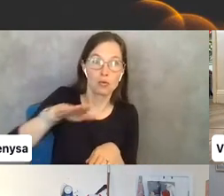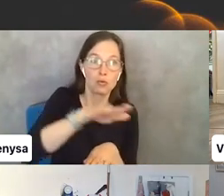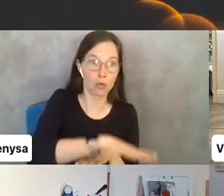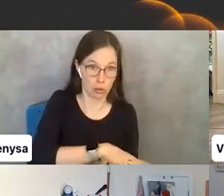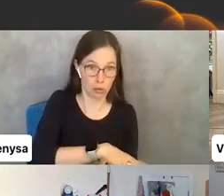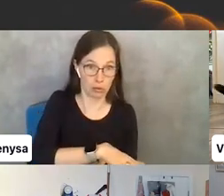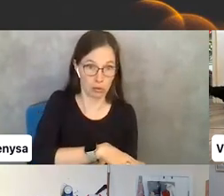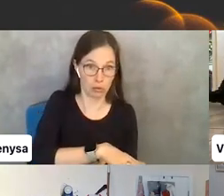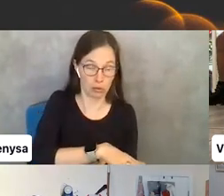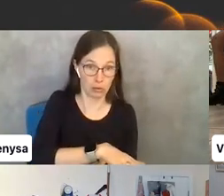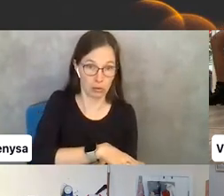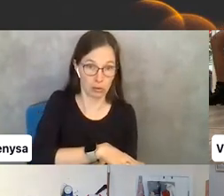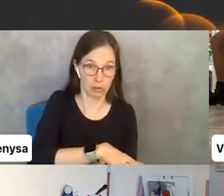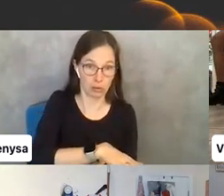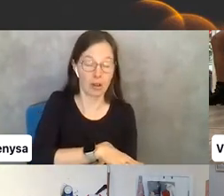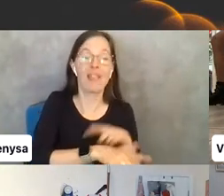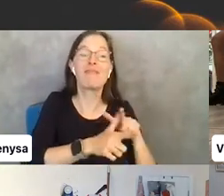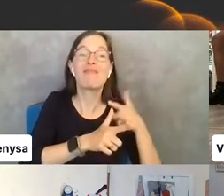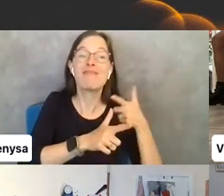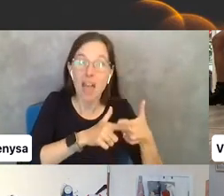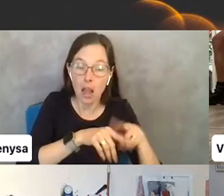and then you put your front leg forward.